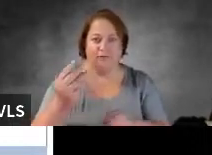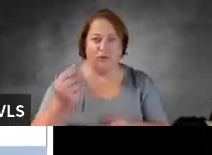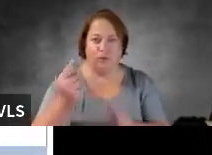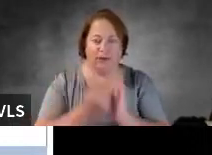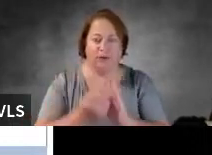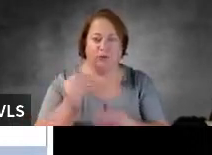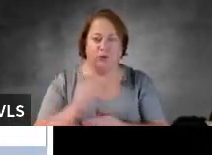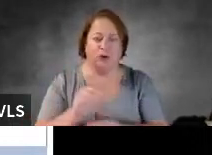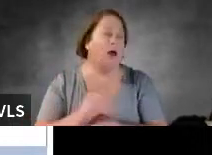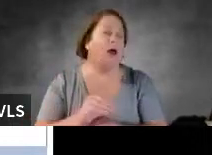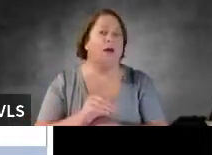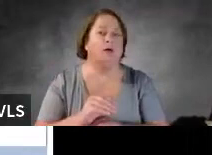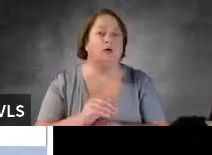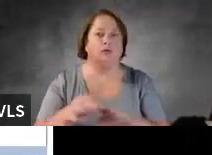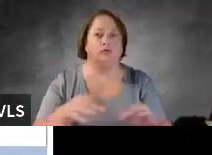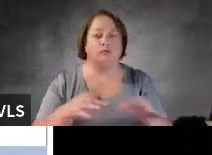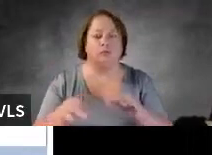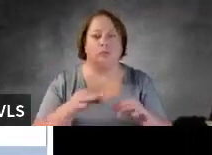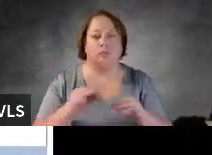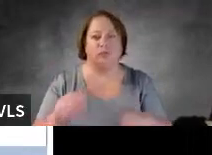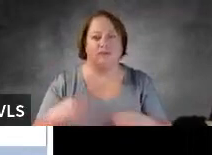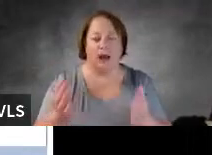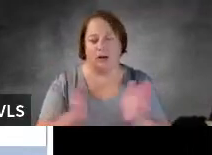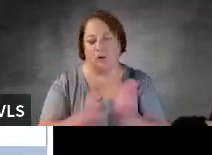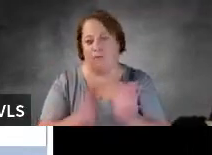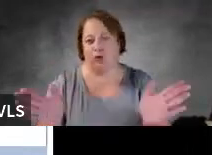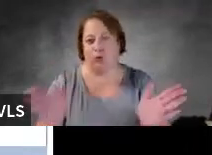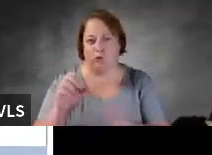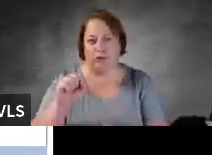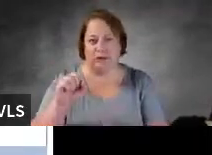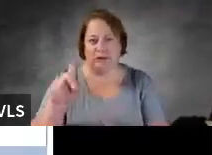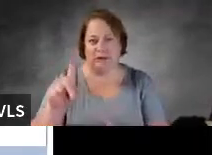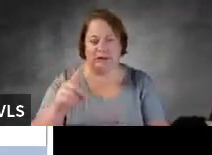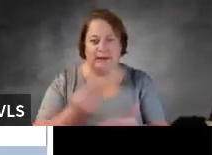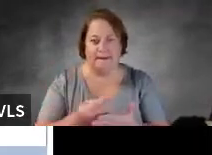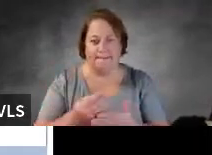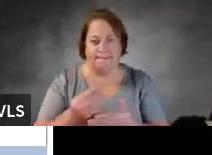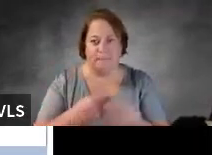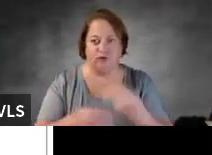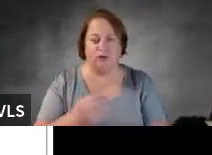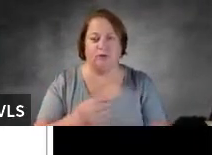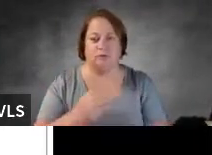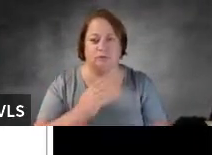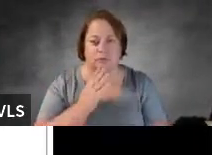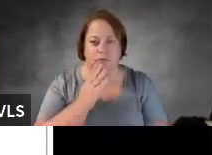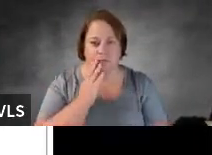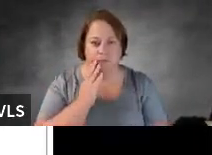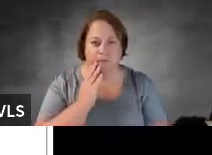to walk you through and provide an overview of the Special School District budget.